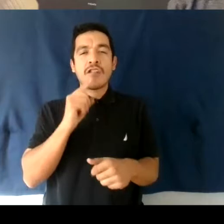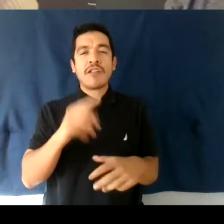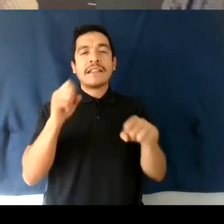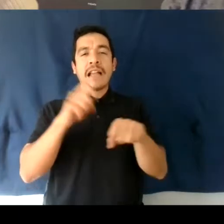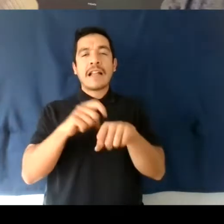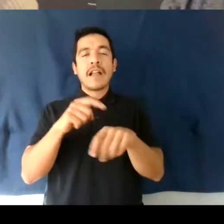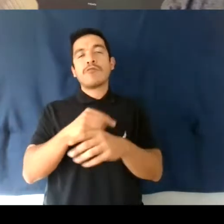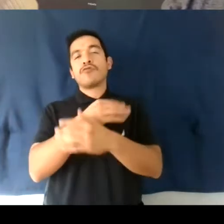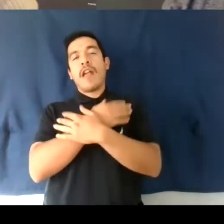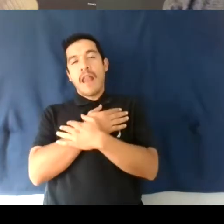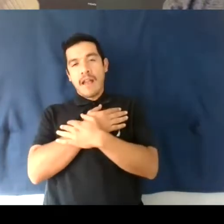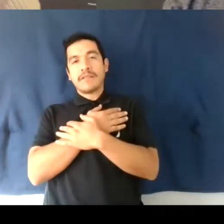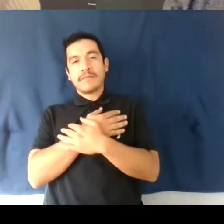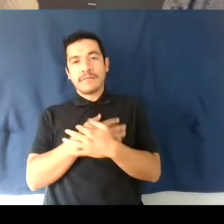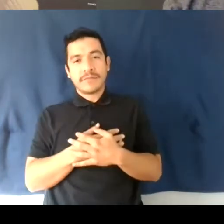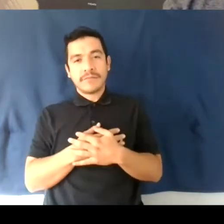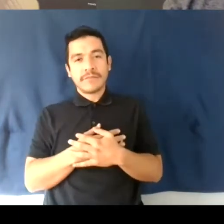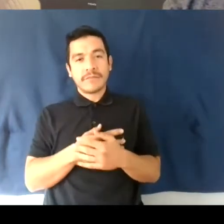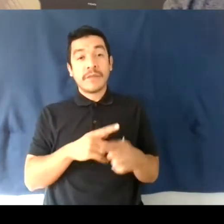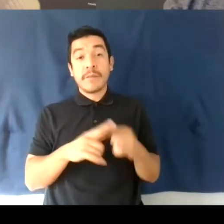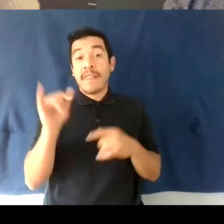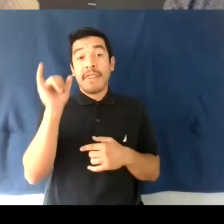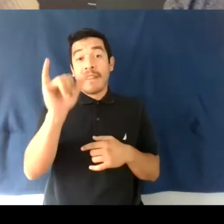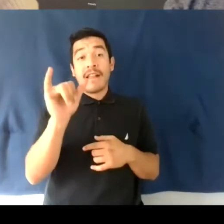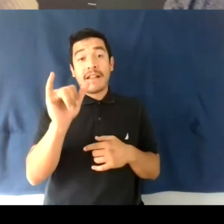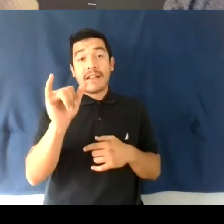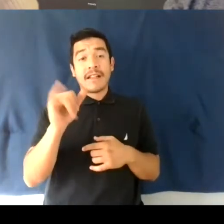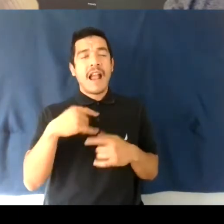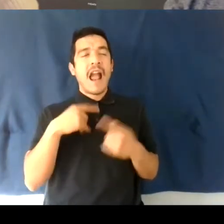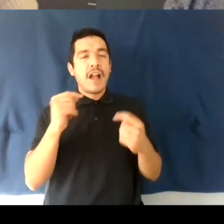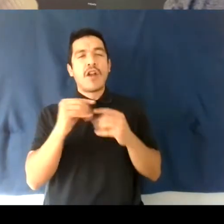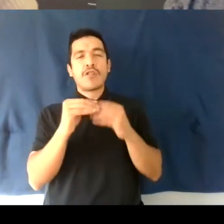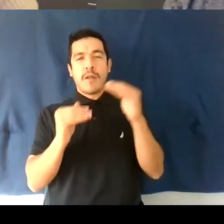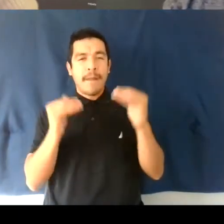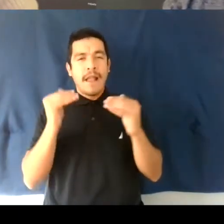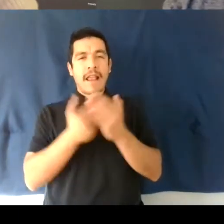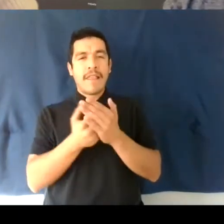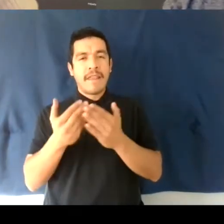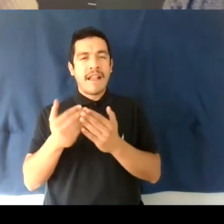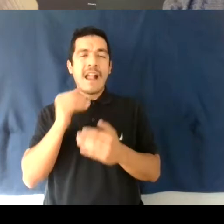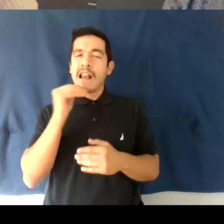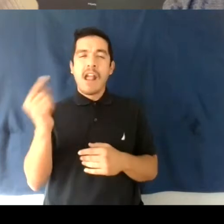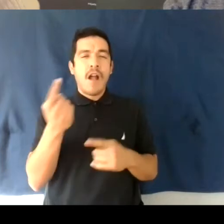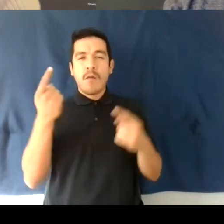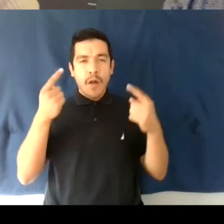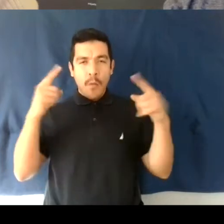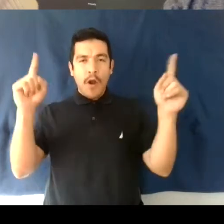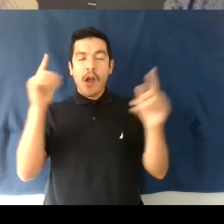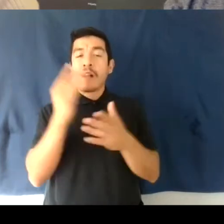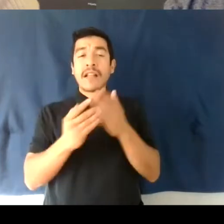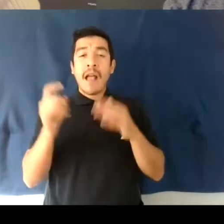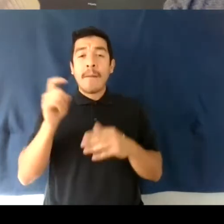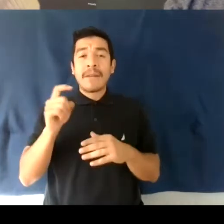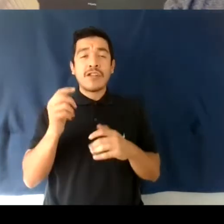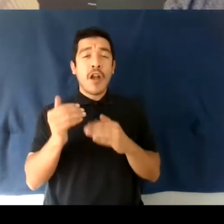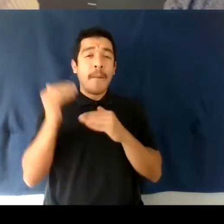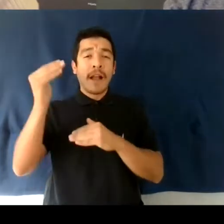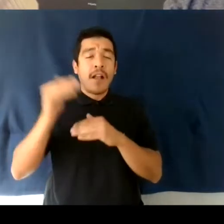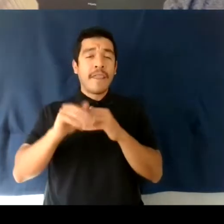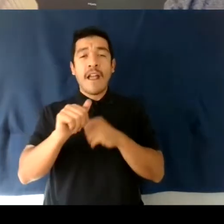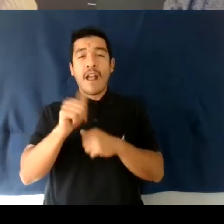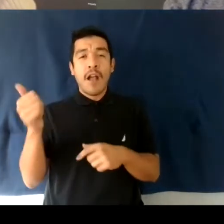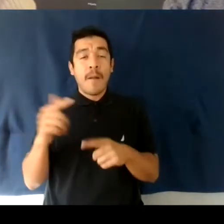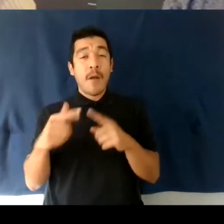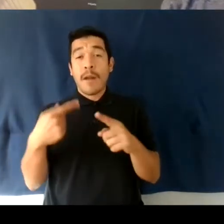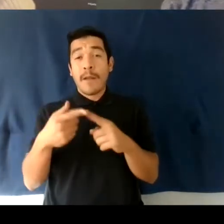relax. But yeah, Definitely. that's how I try to balance things. It doesn't always work. Some weeks are better than other, but well, what about